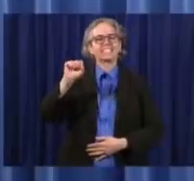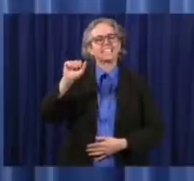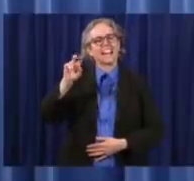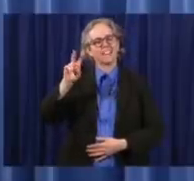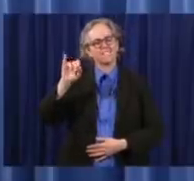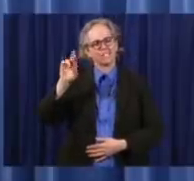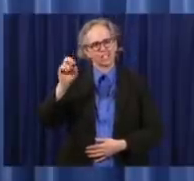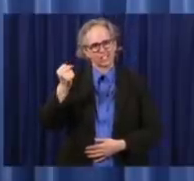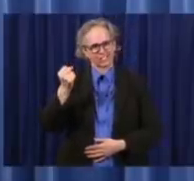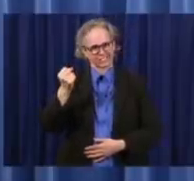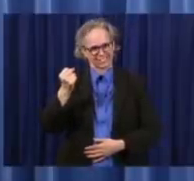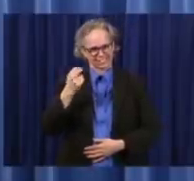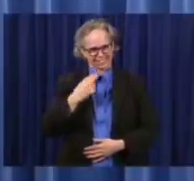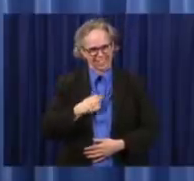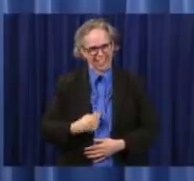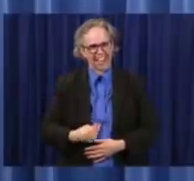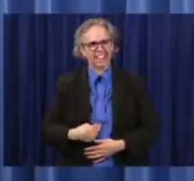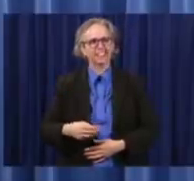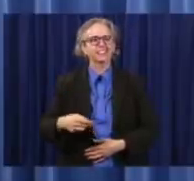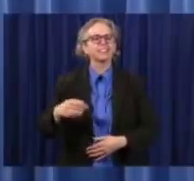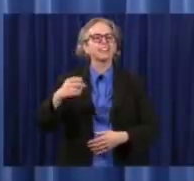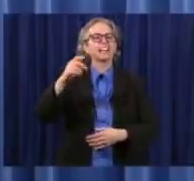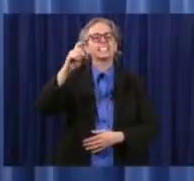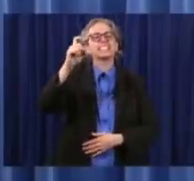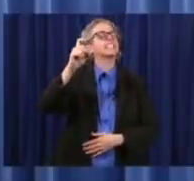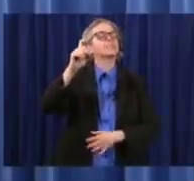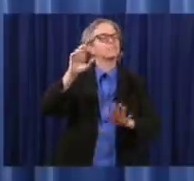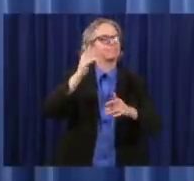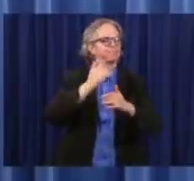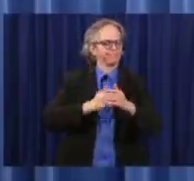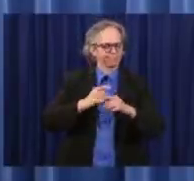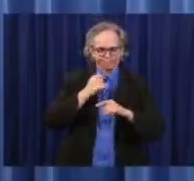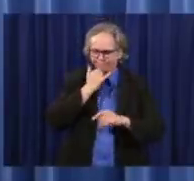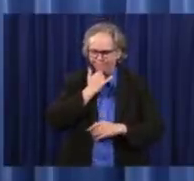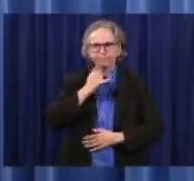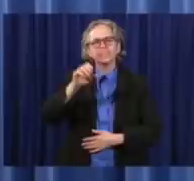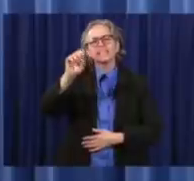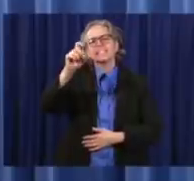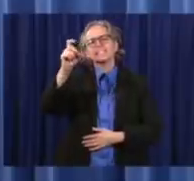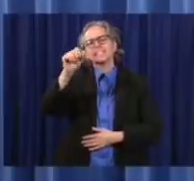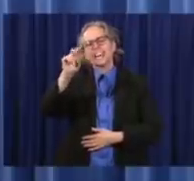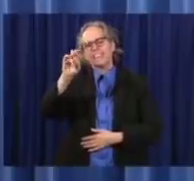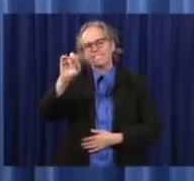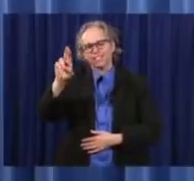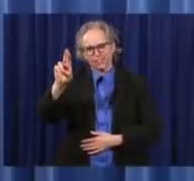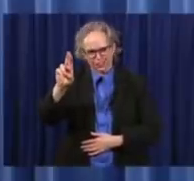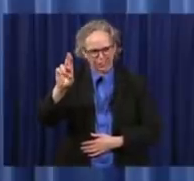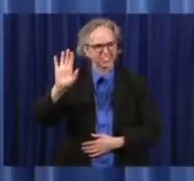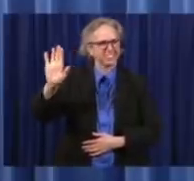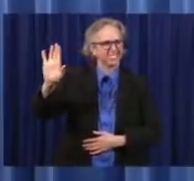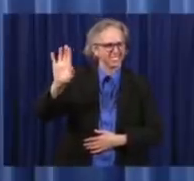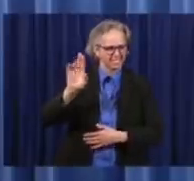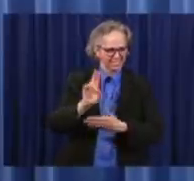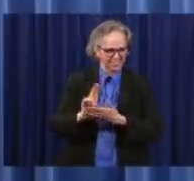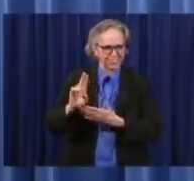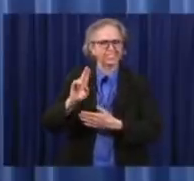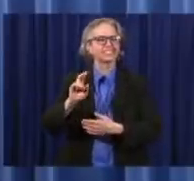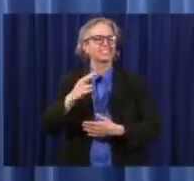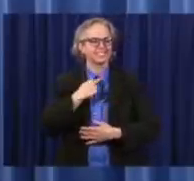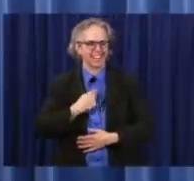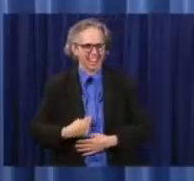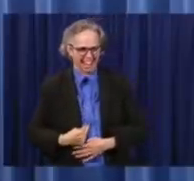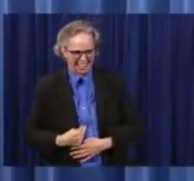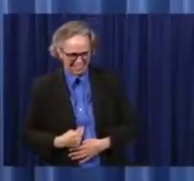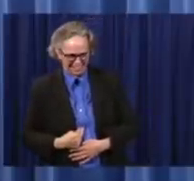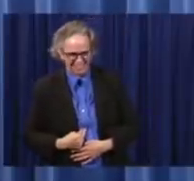Cincinnati. Jason Gloyd, who is my Southwest Ohio district rep, went to Xavier,